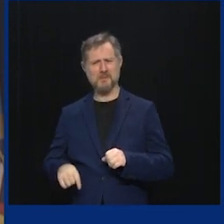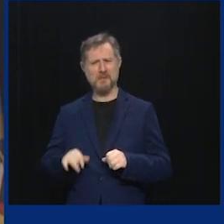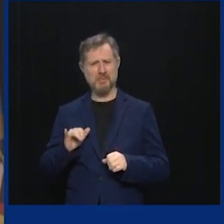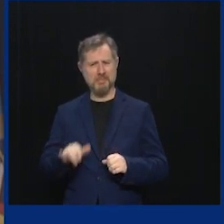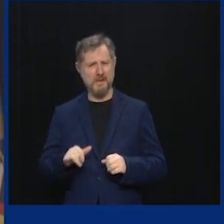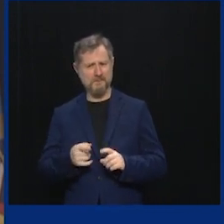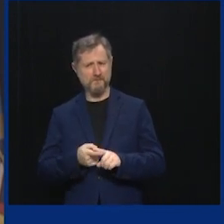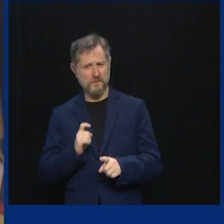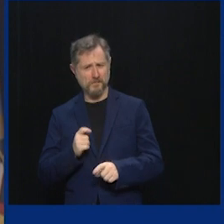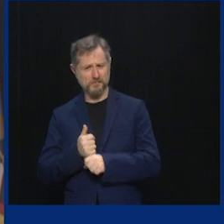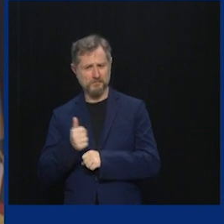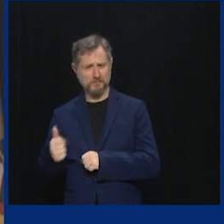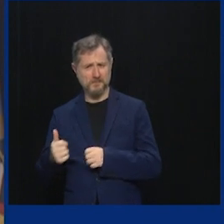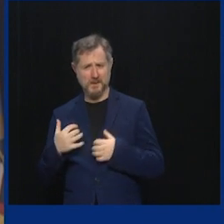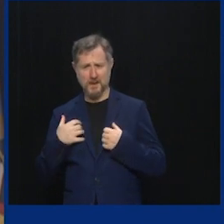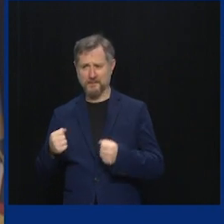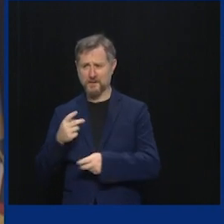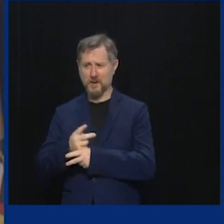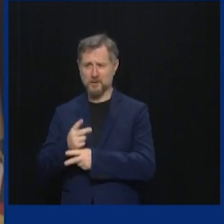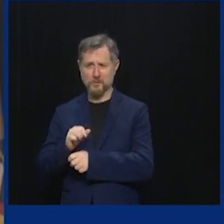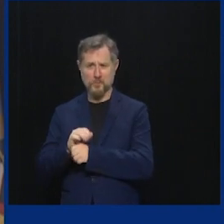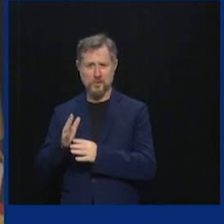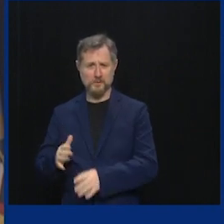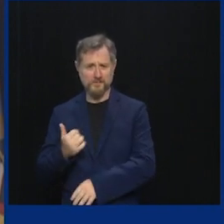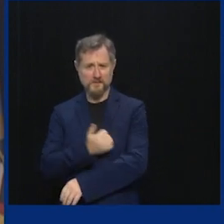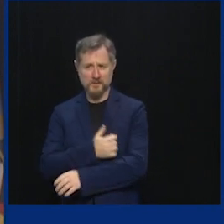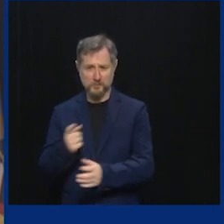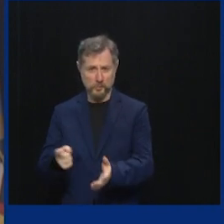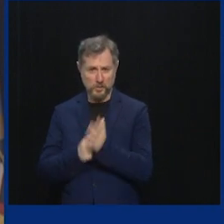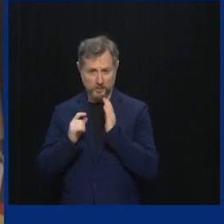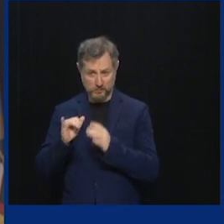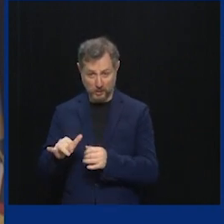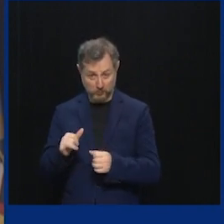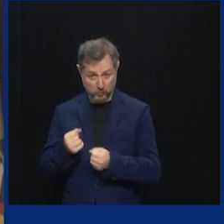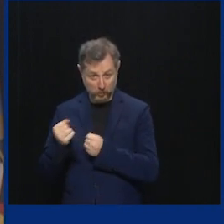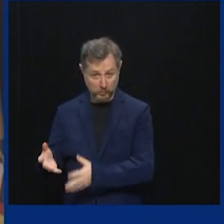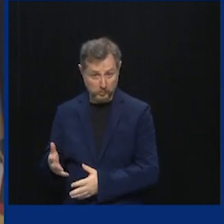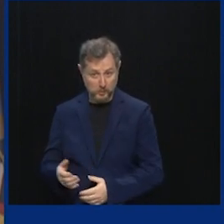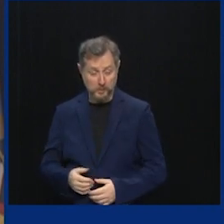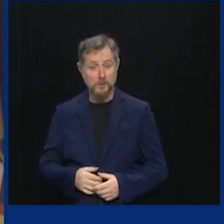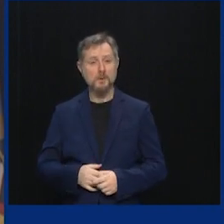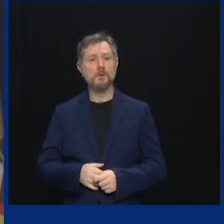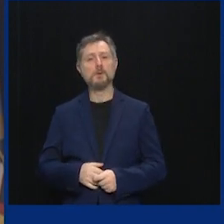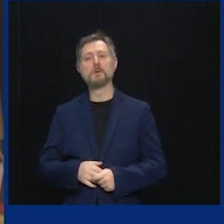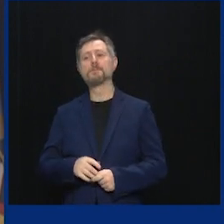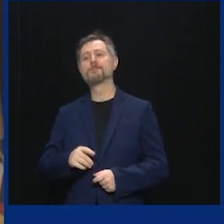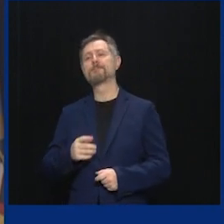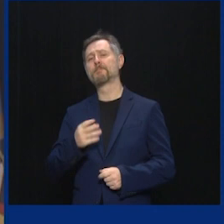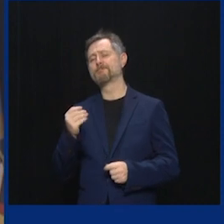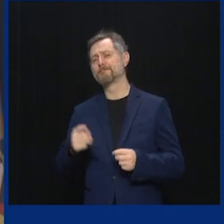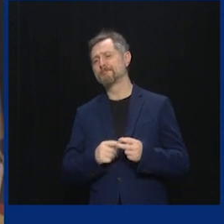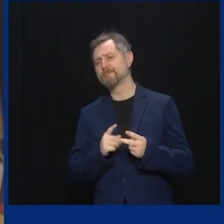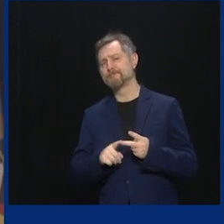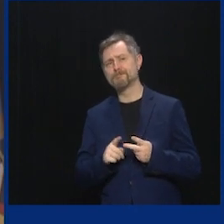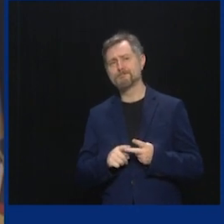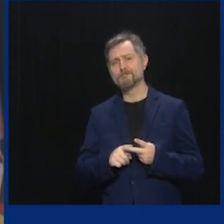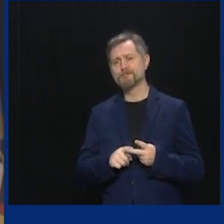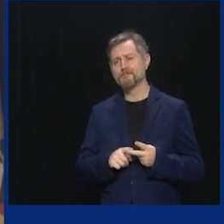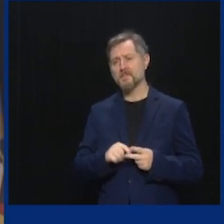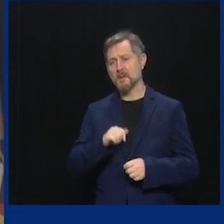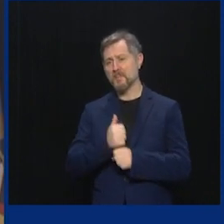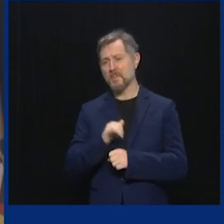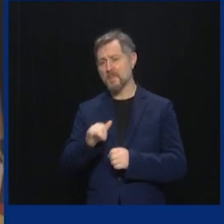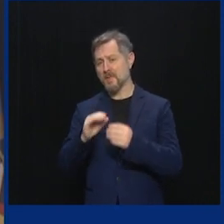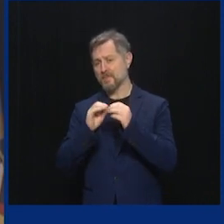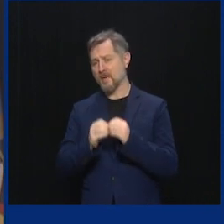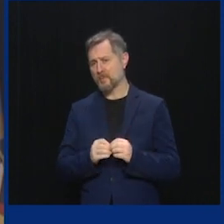the healthcare worker vaccine requirements? And given the numbers as what they are, is there any